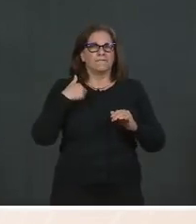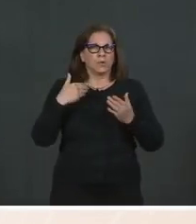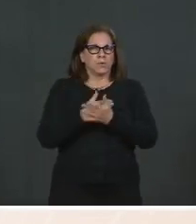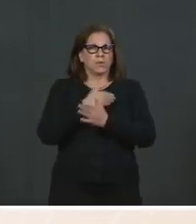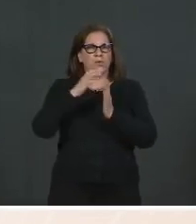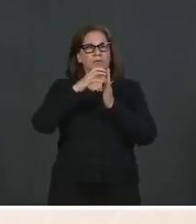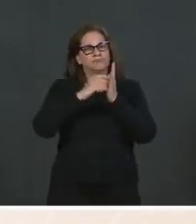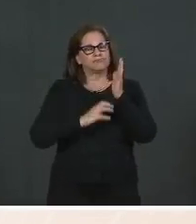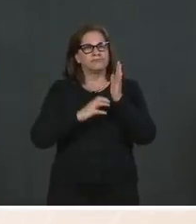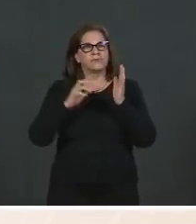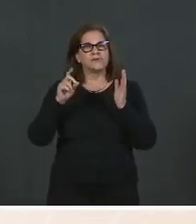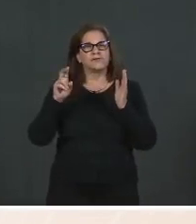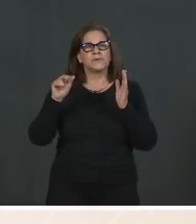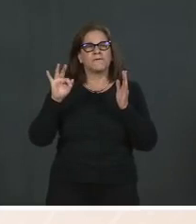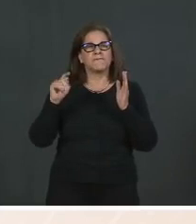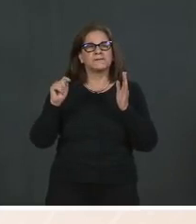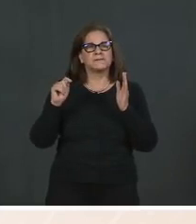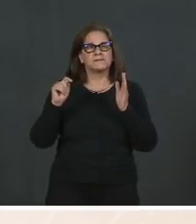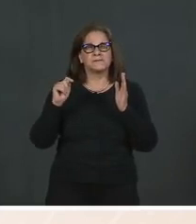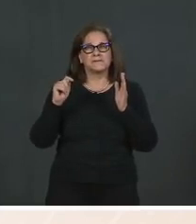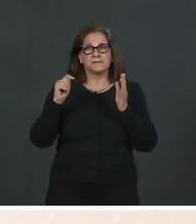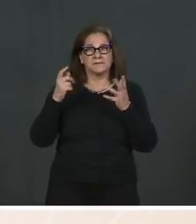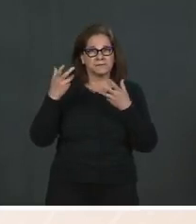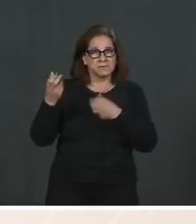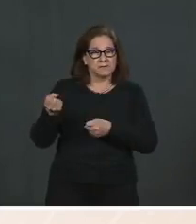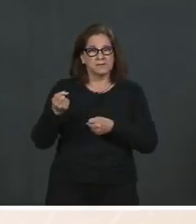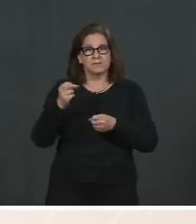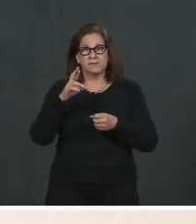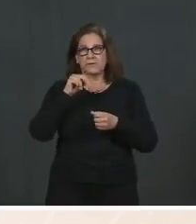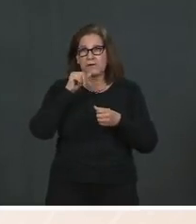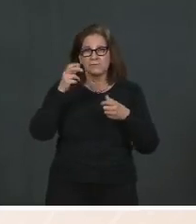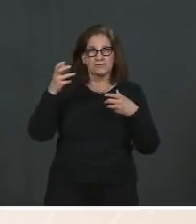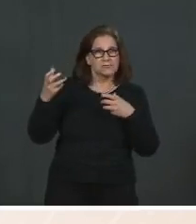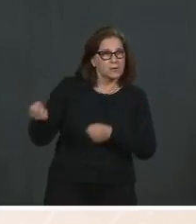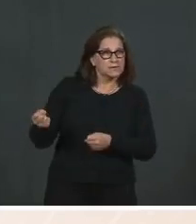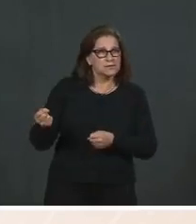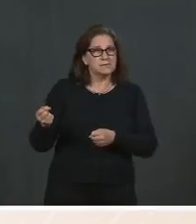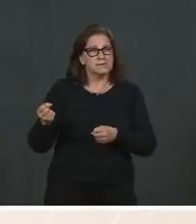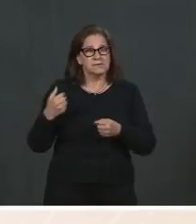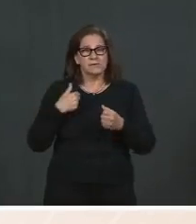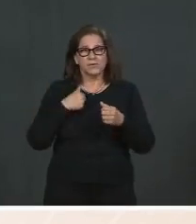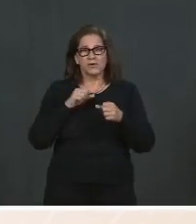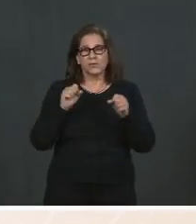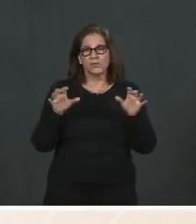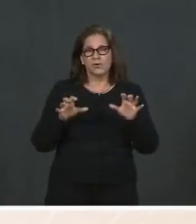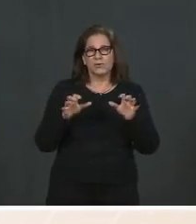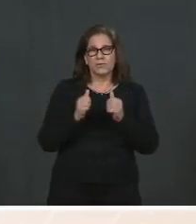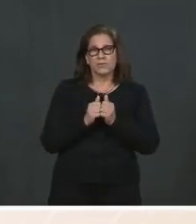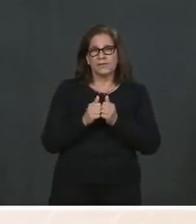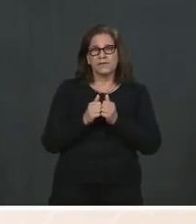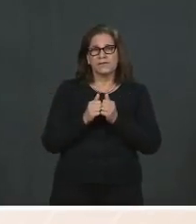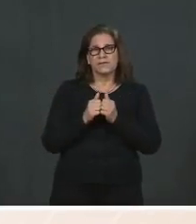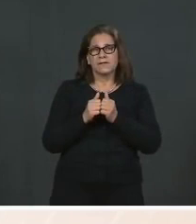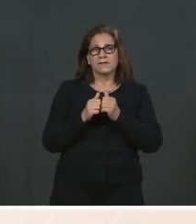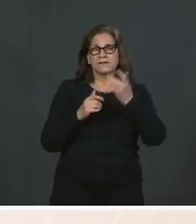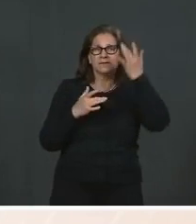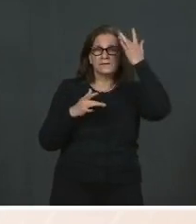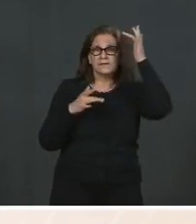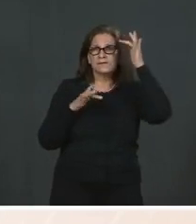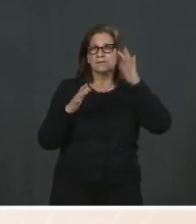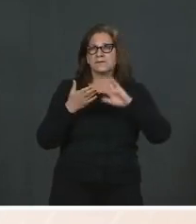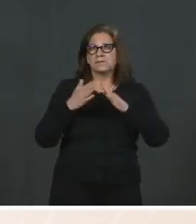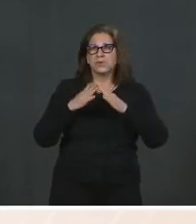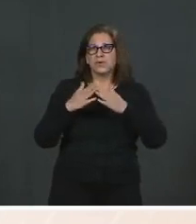given how it was put together? And also, is the U.S. working in a parallel way via its intelligence community, its public health officials, to produce its